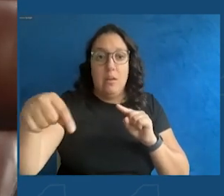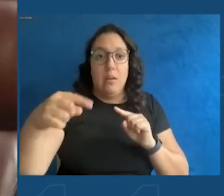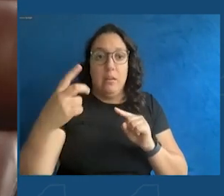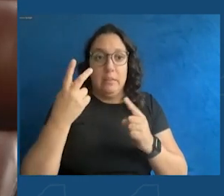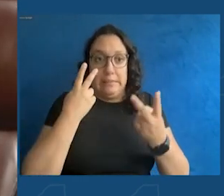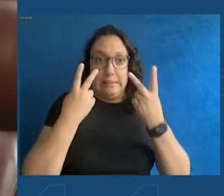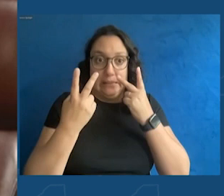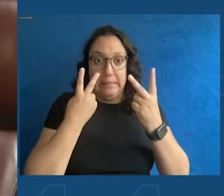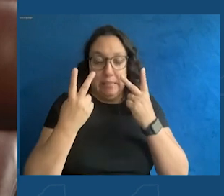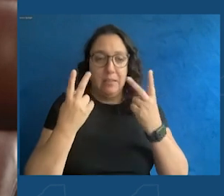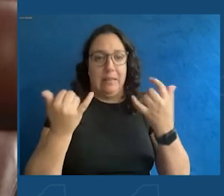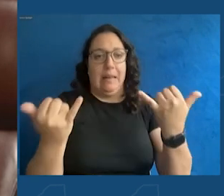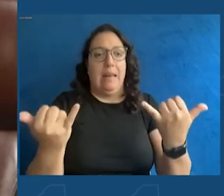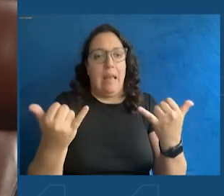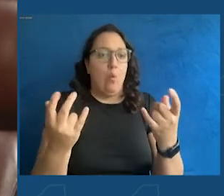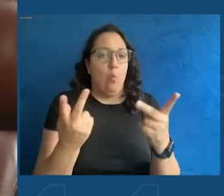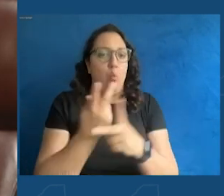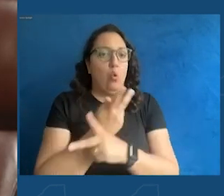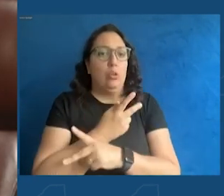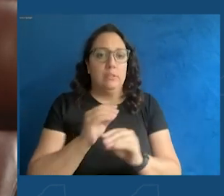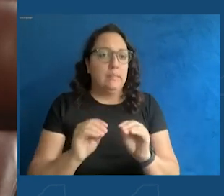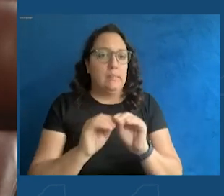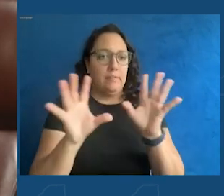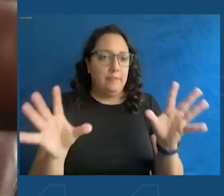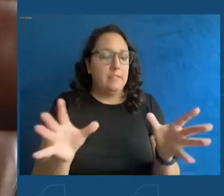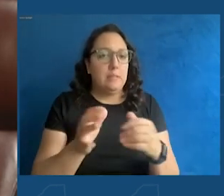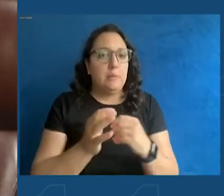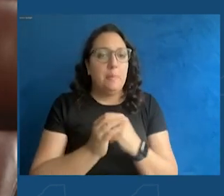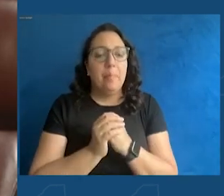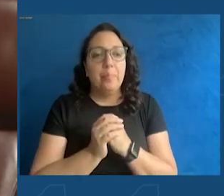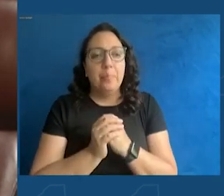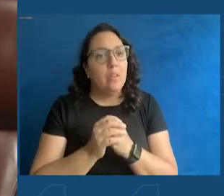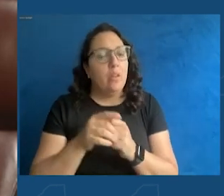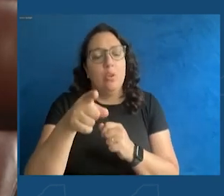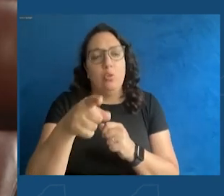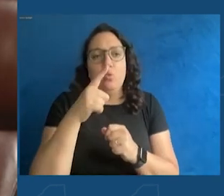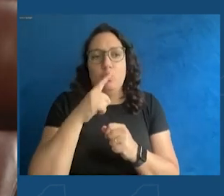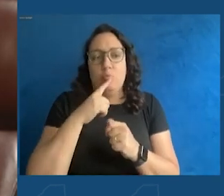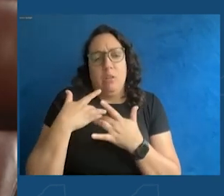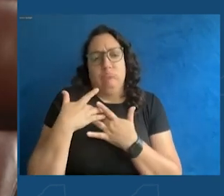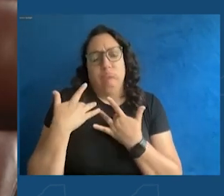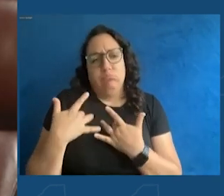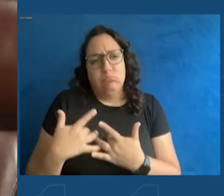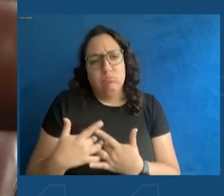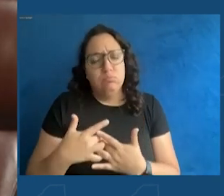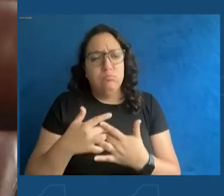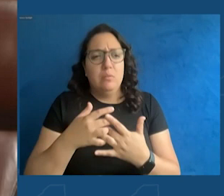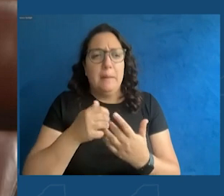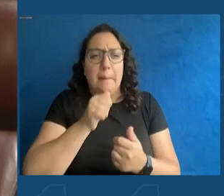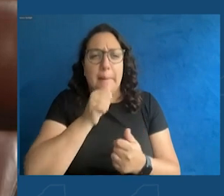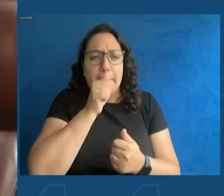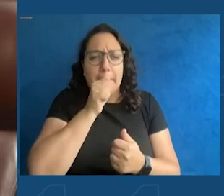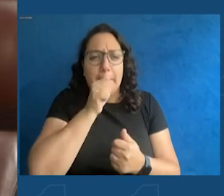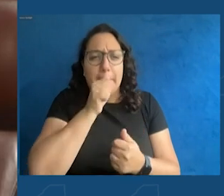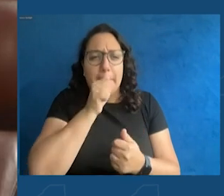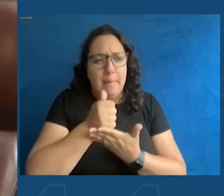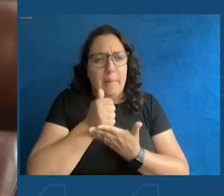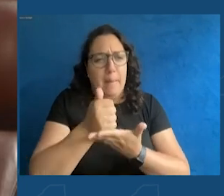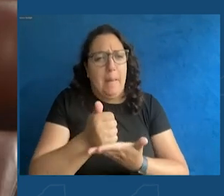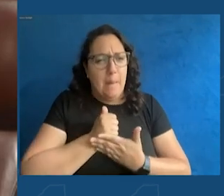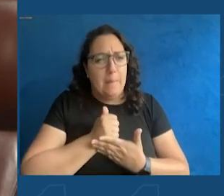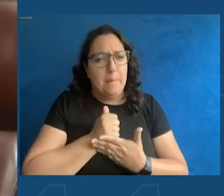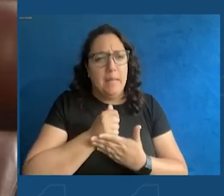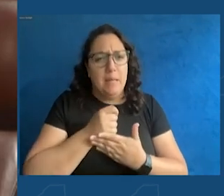more so now. You have been so gracious and patient in helping me navigate this transition. I